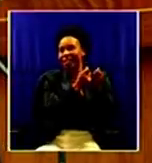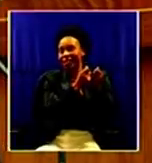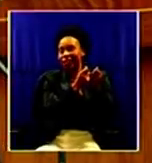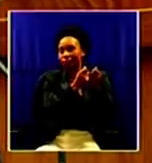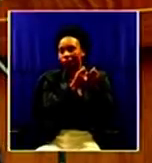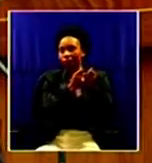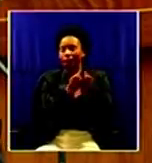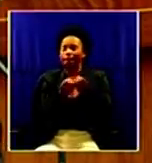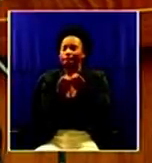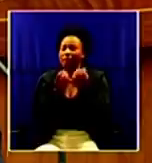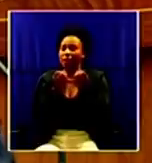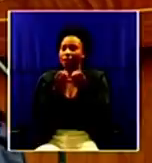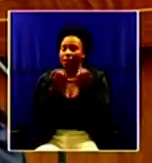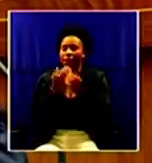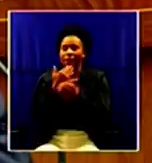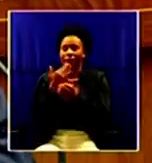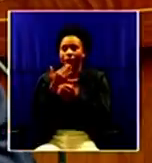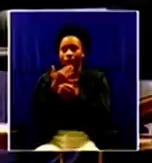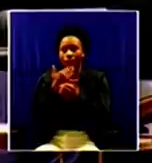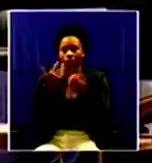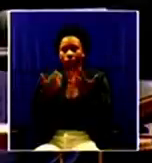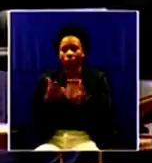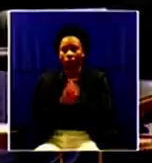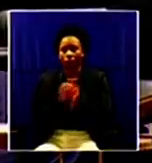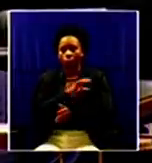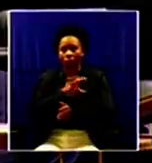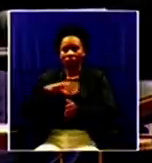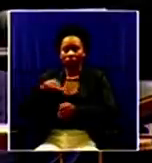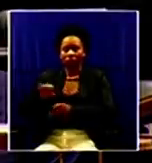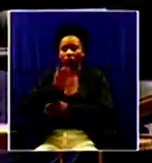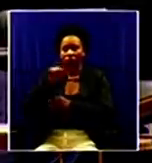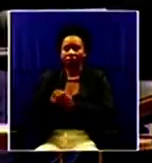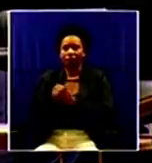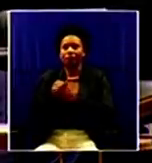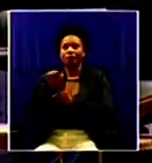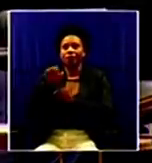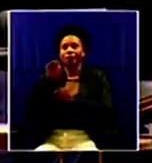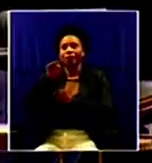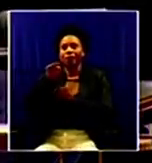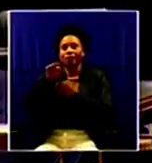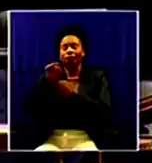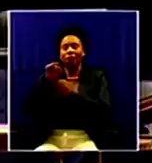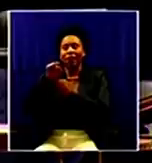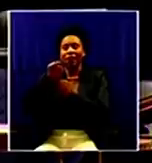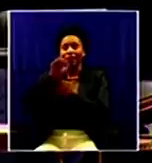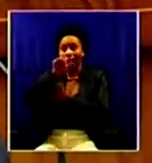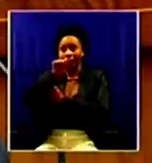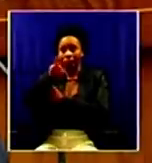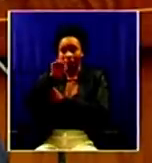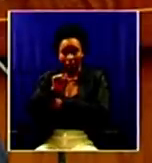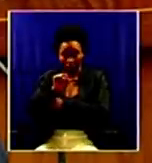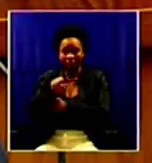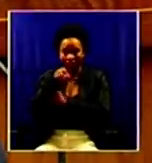Many thanks to the Commissioner of the South African Revenue Service, who continues to collect revenue and help